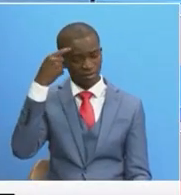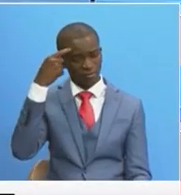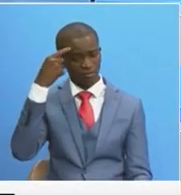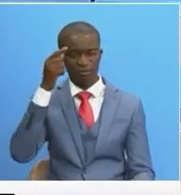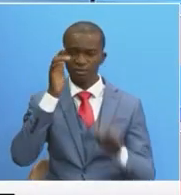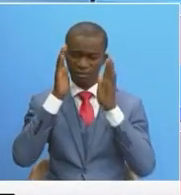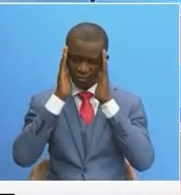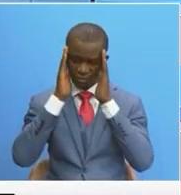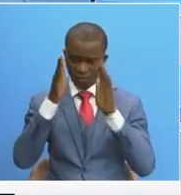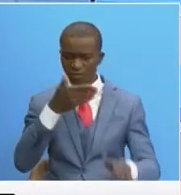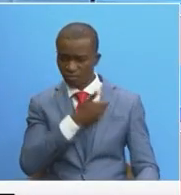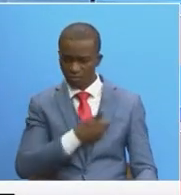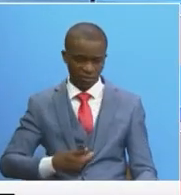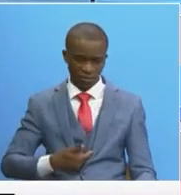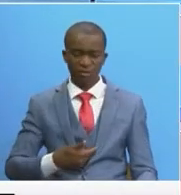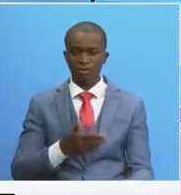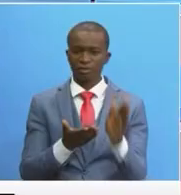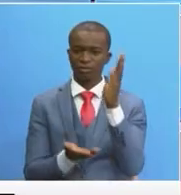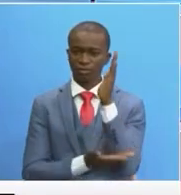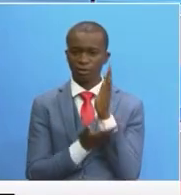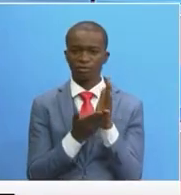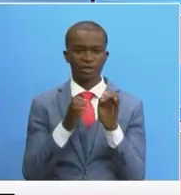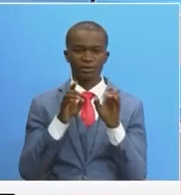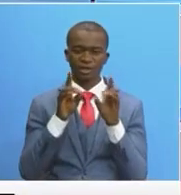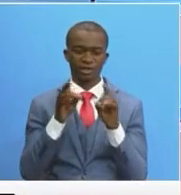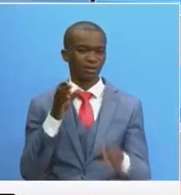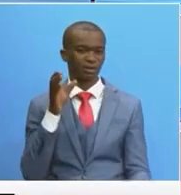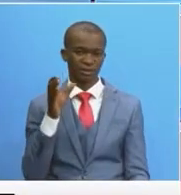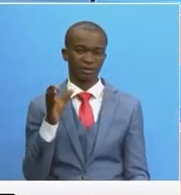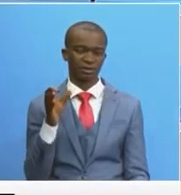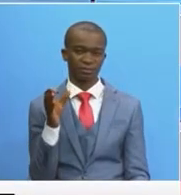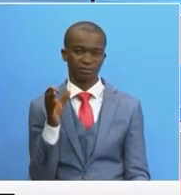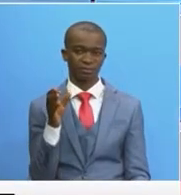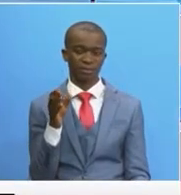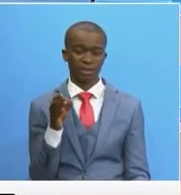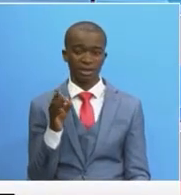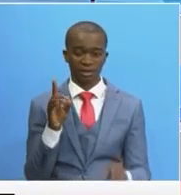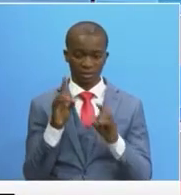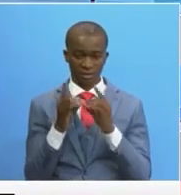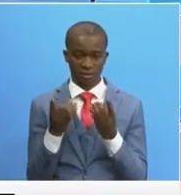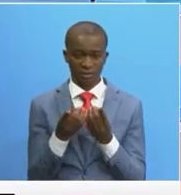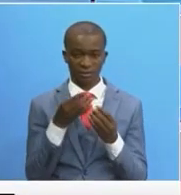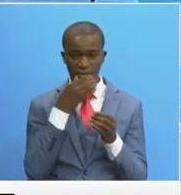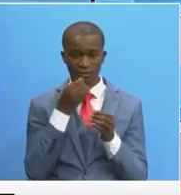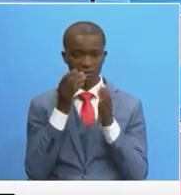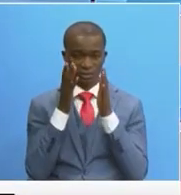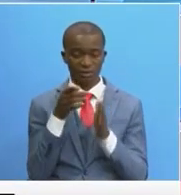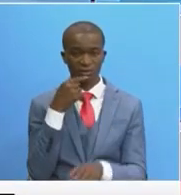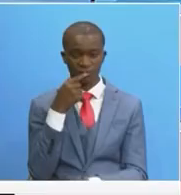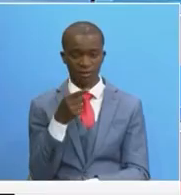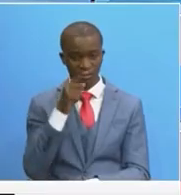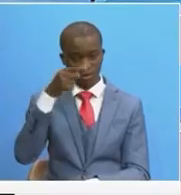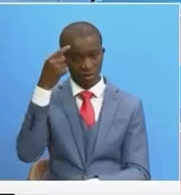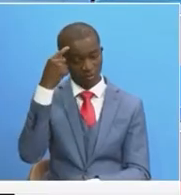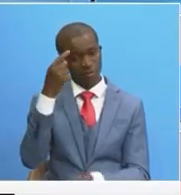in uplifting the educational sector in the country. Mr. Shandavu says government has shown commitment to